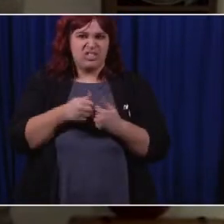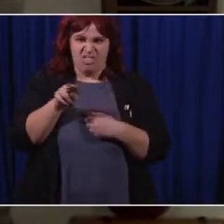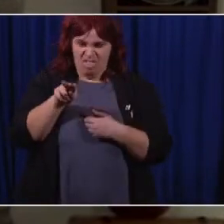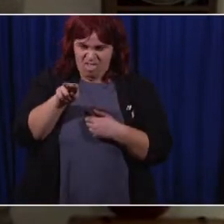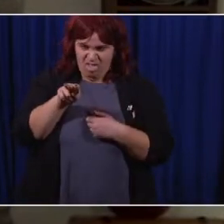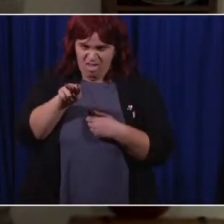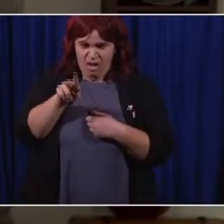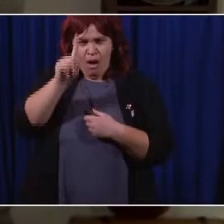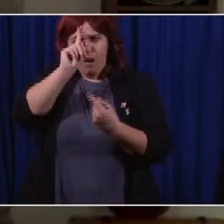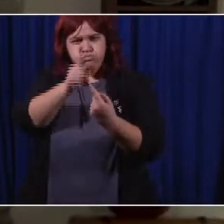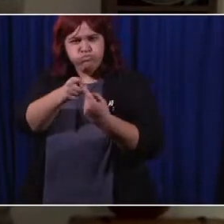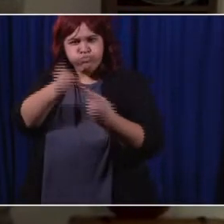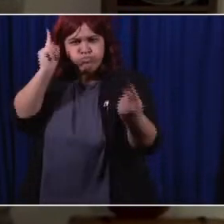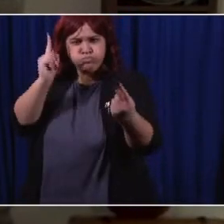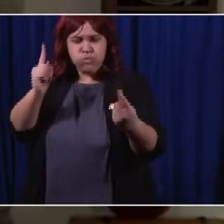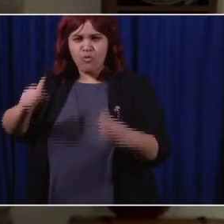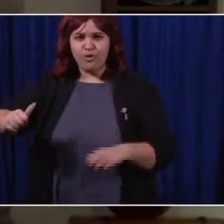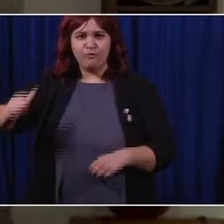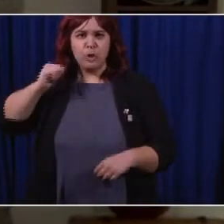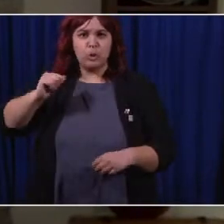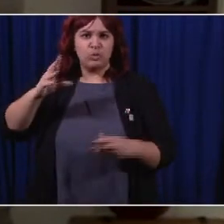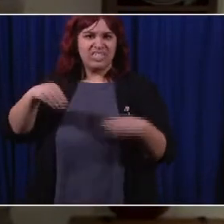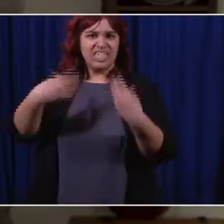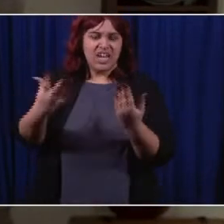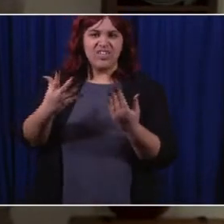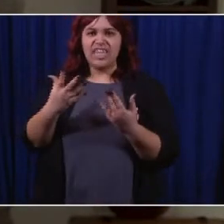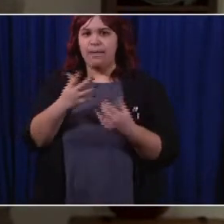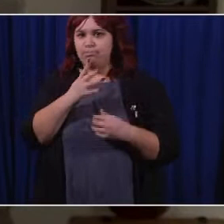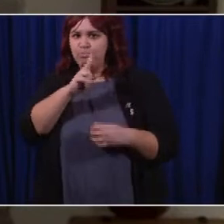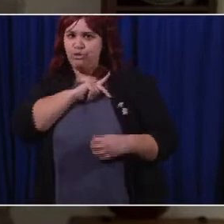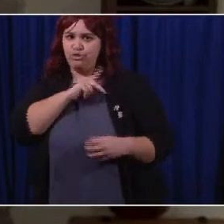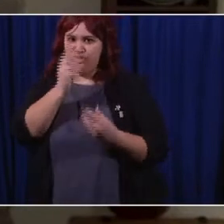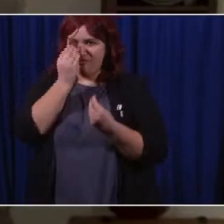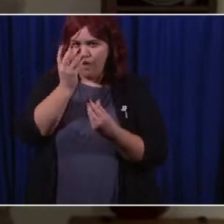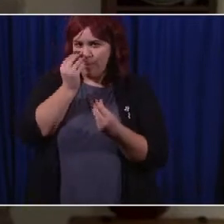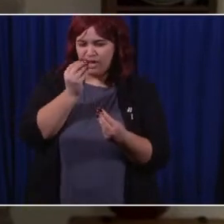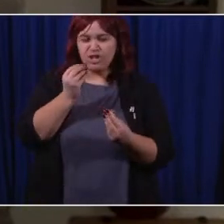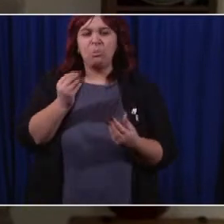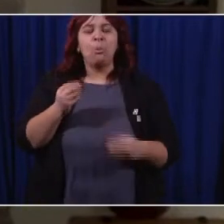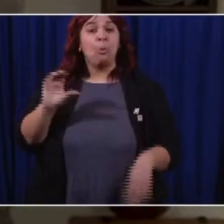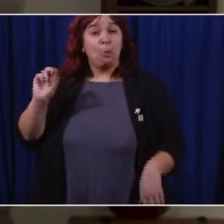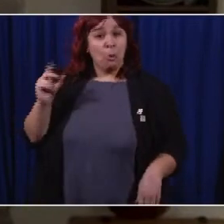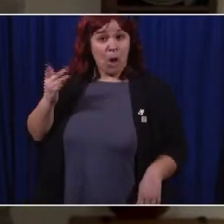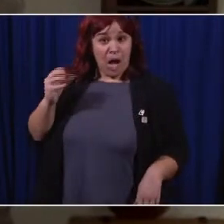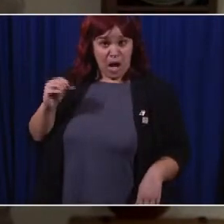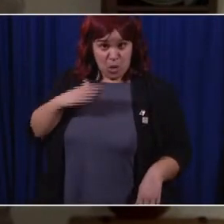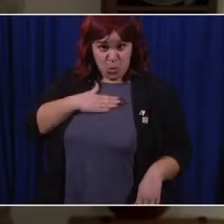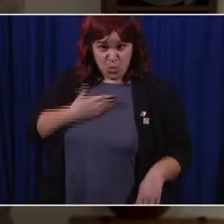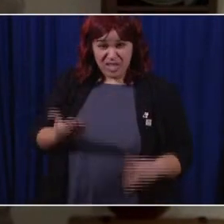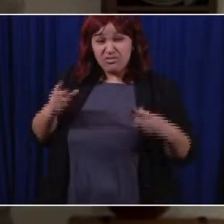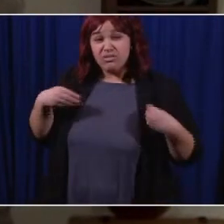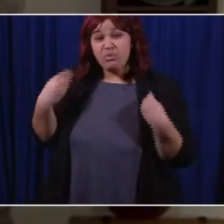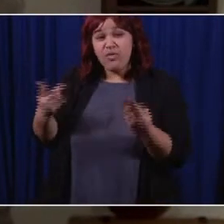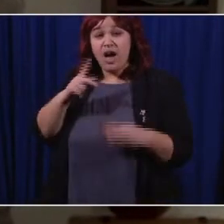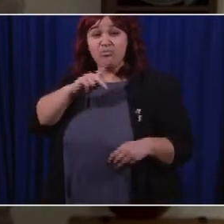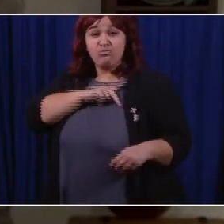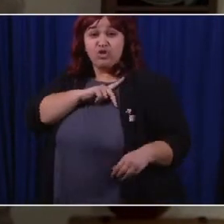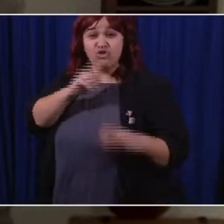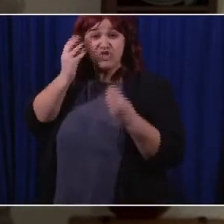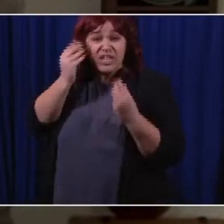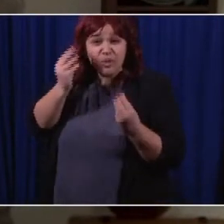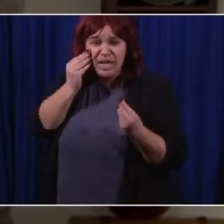will Ohio be sending to the federal government? And what is your take on those concerns that other governors and organizations